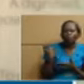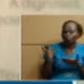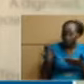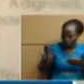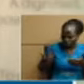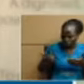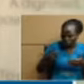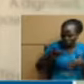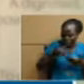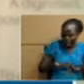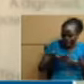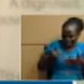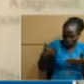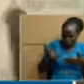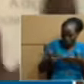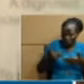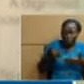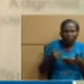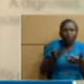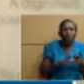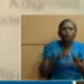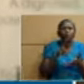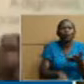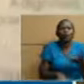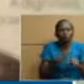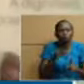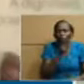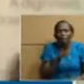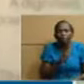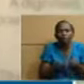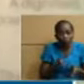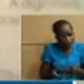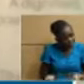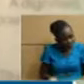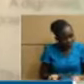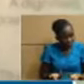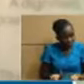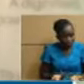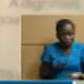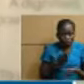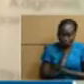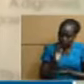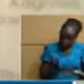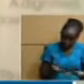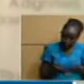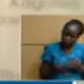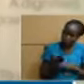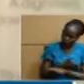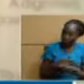been happening to our older persons? You know, just news that it has been suspended has a potential